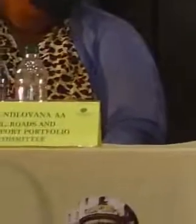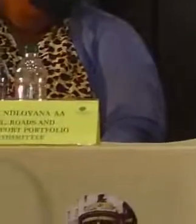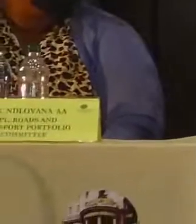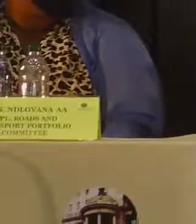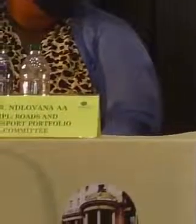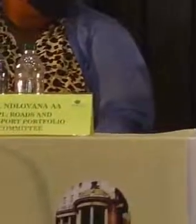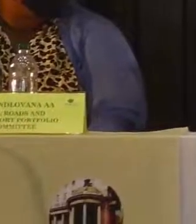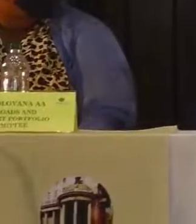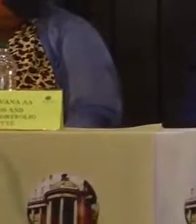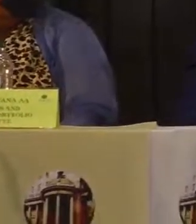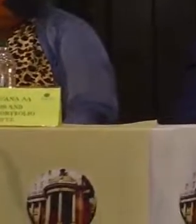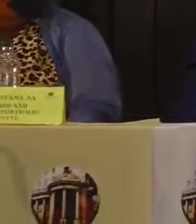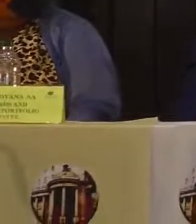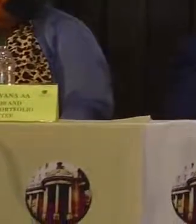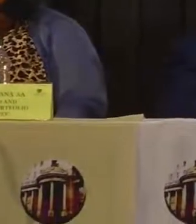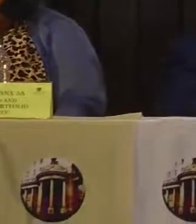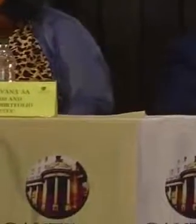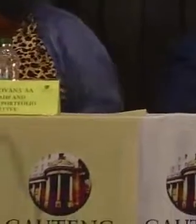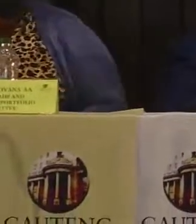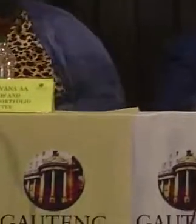Thanks, Member Mabunda.